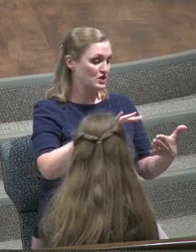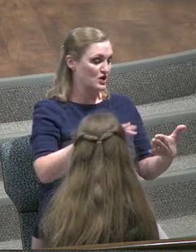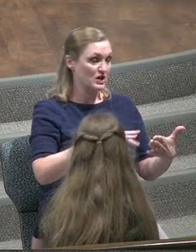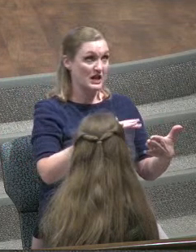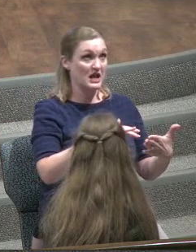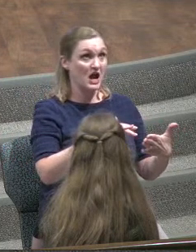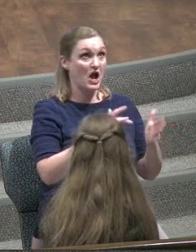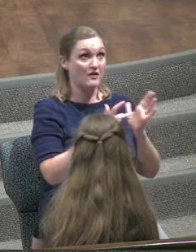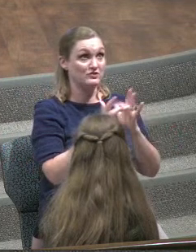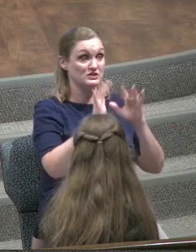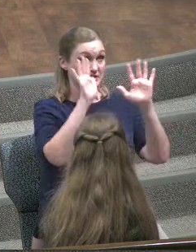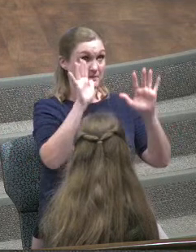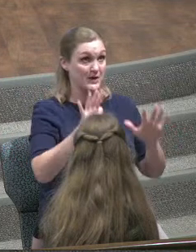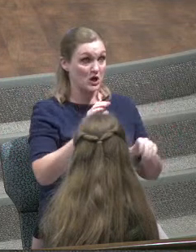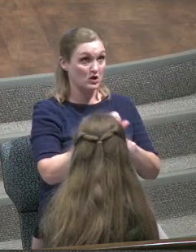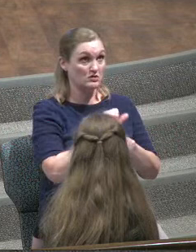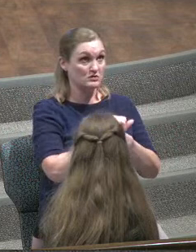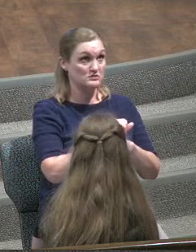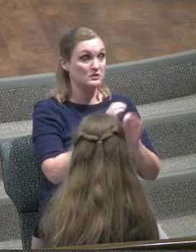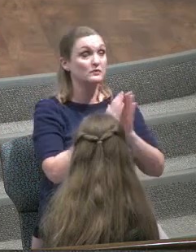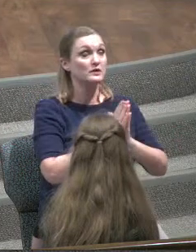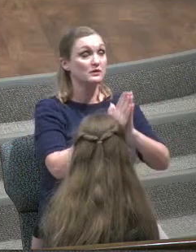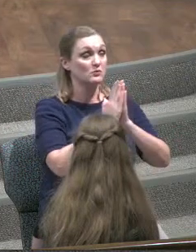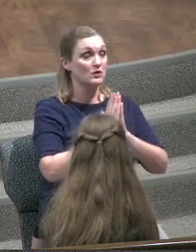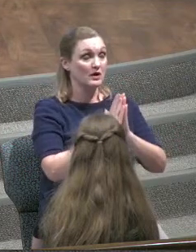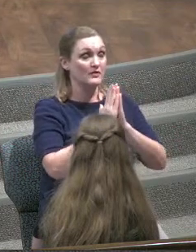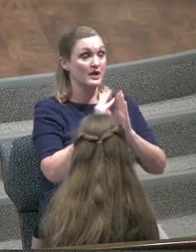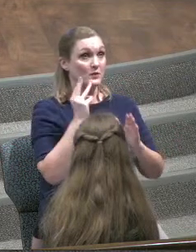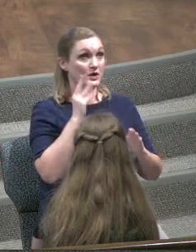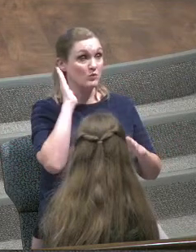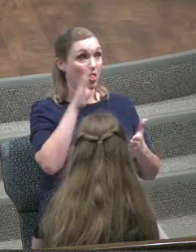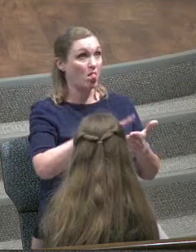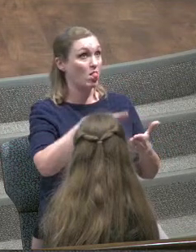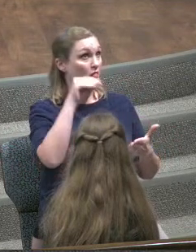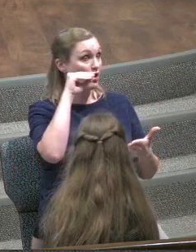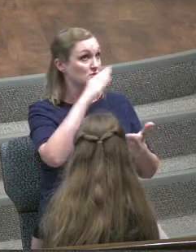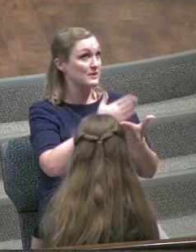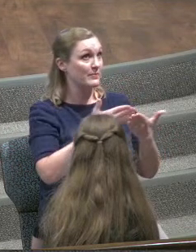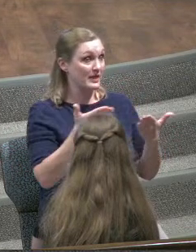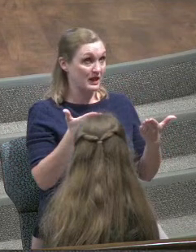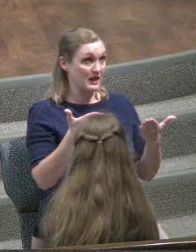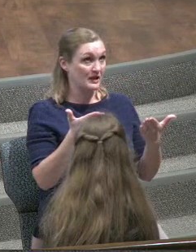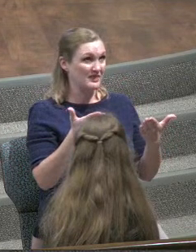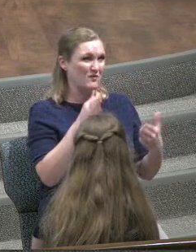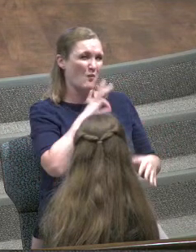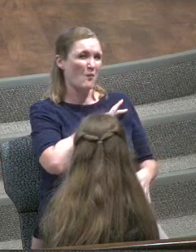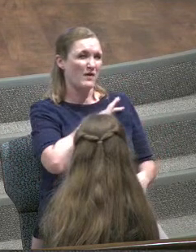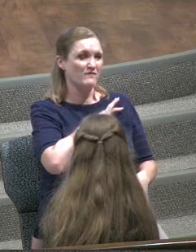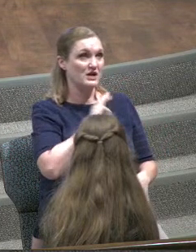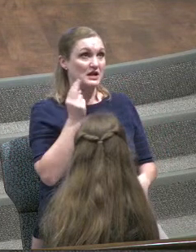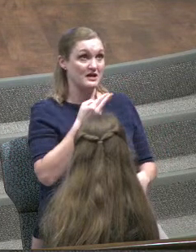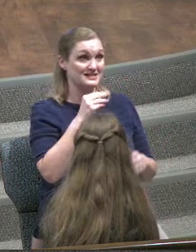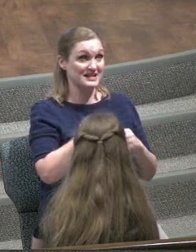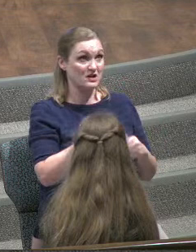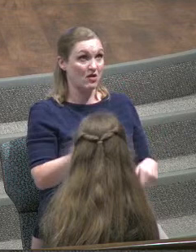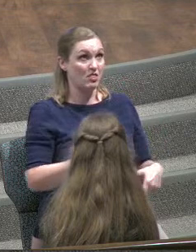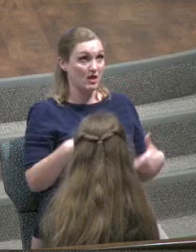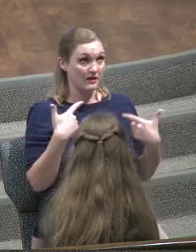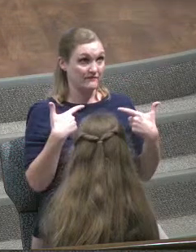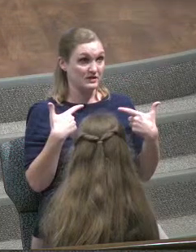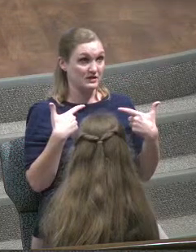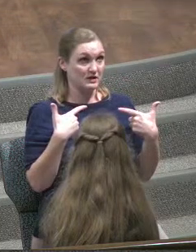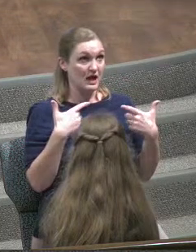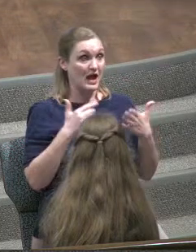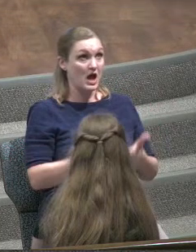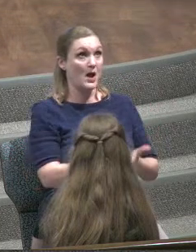Son's miracles. And we pray that we will glean from it something that will benefit us in our life.